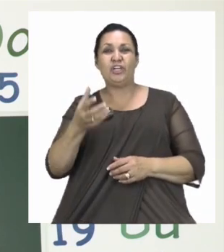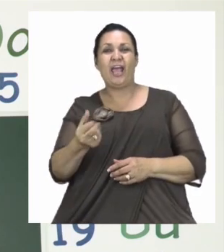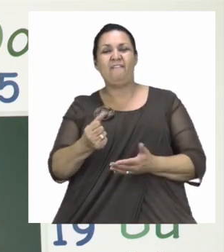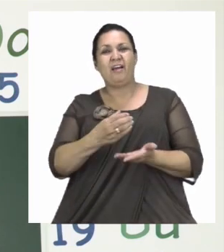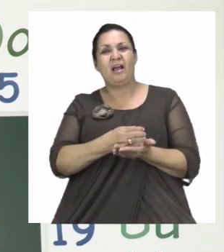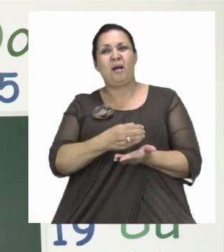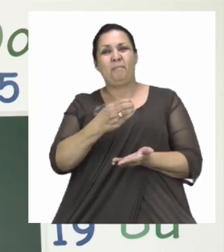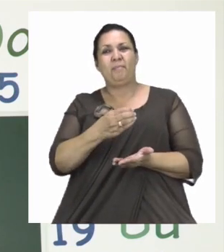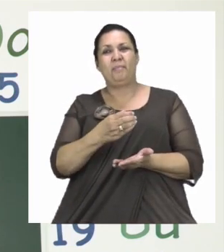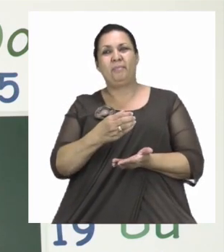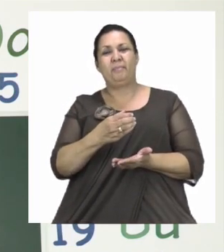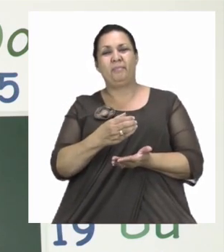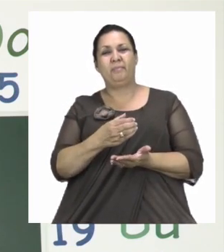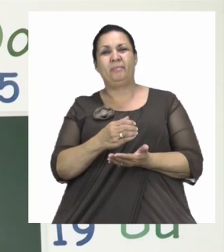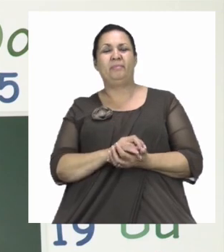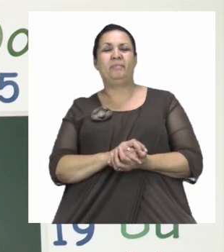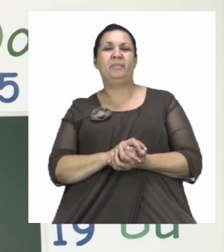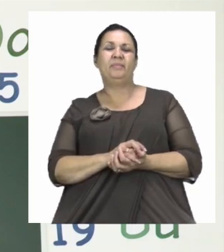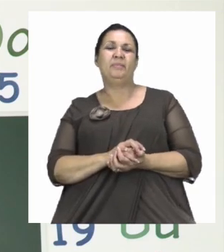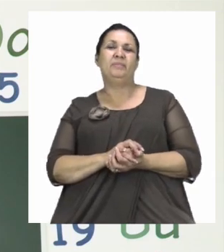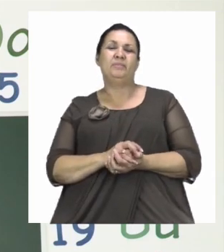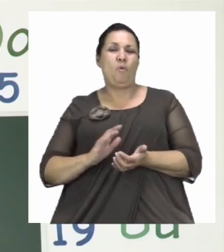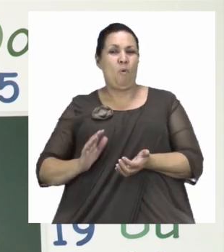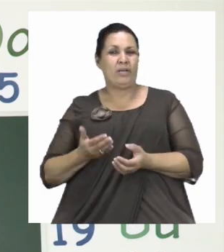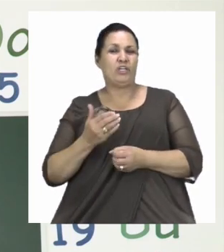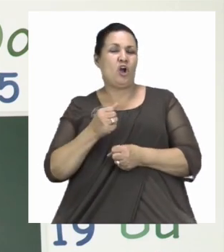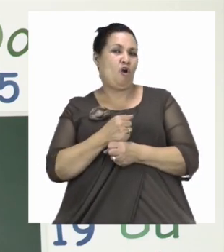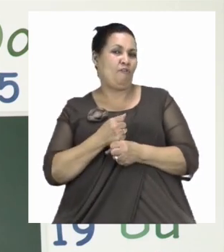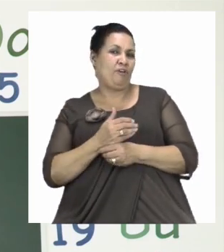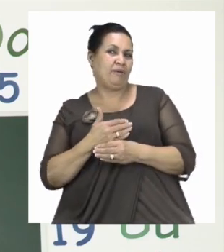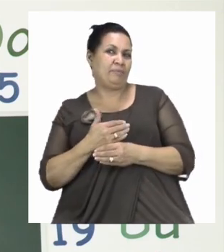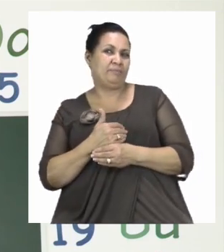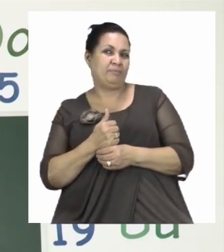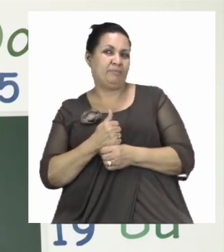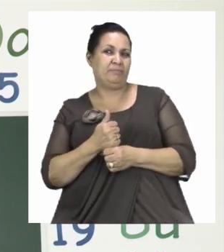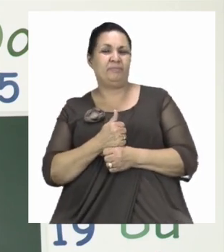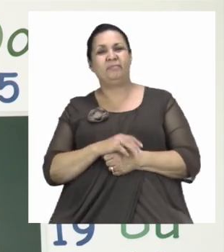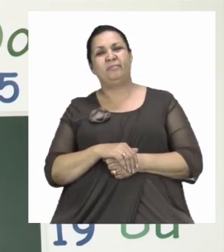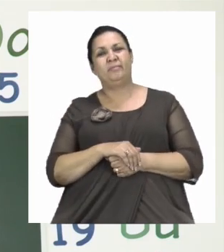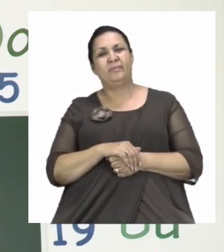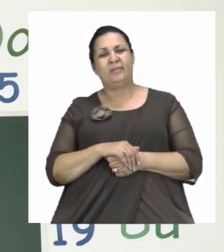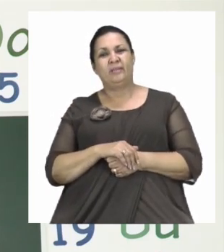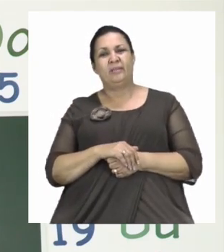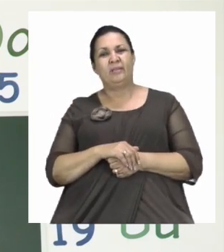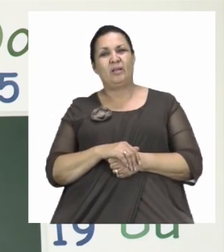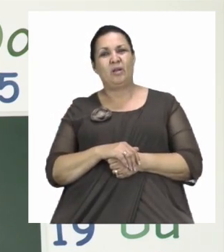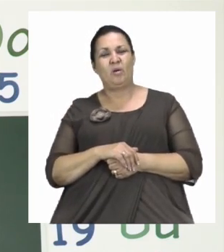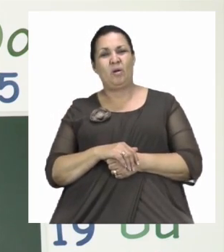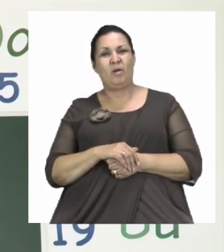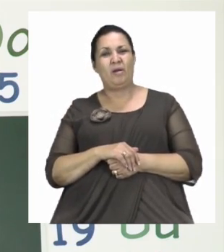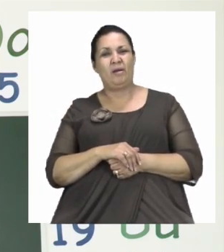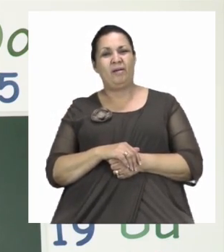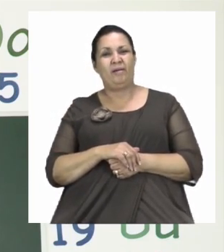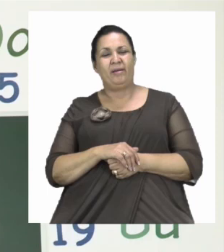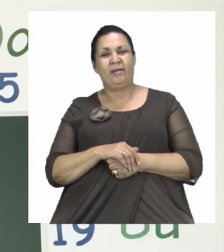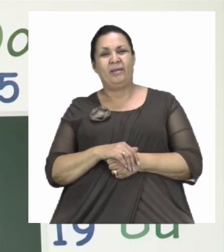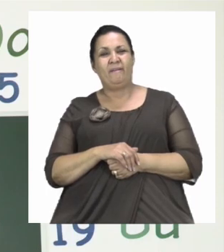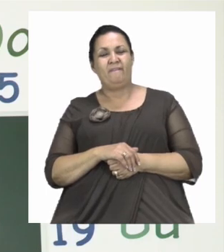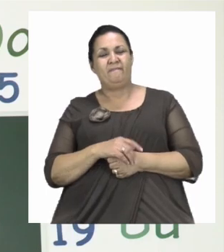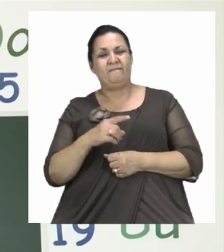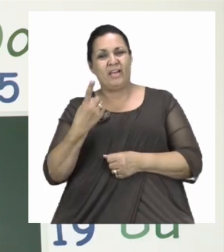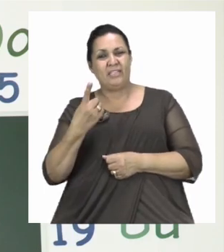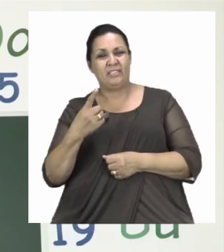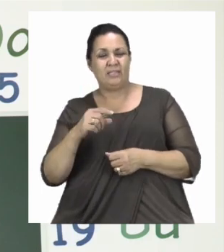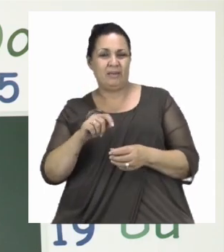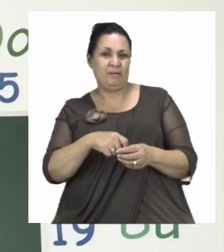I'm going to make a cup of coffee, and I'm going to use our 3 ingredients. So let's take the lids